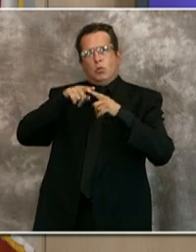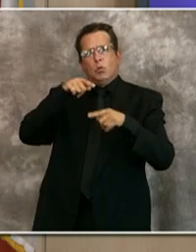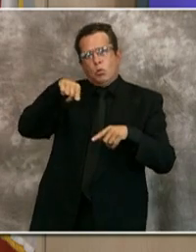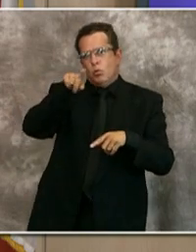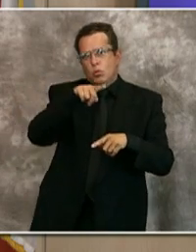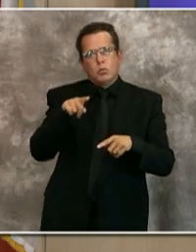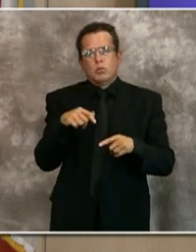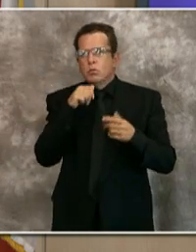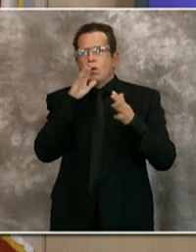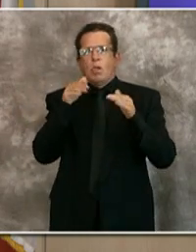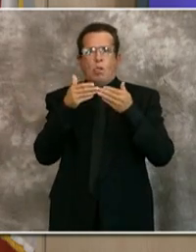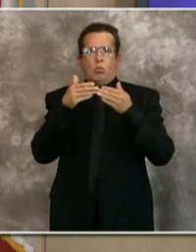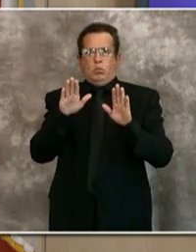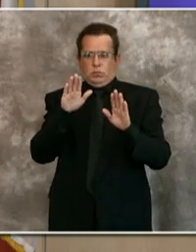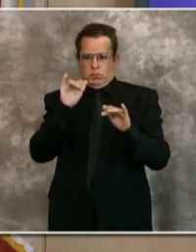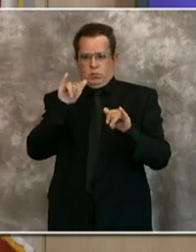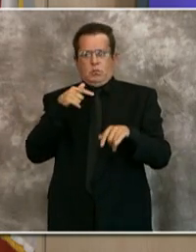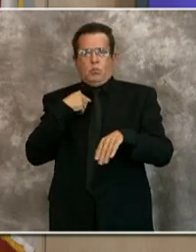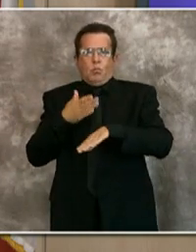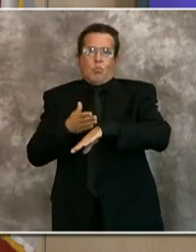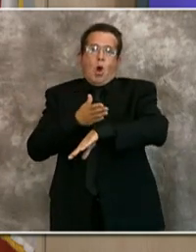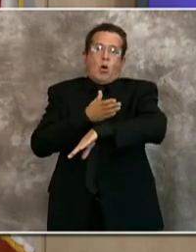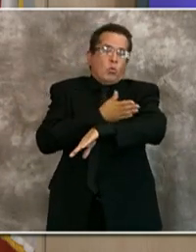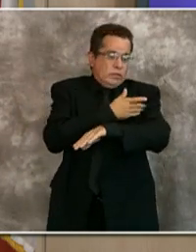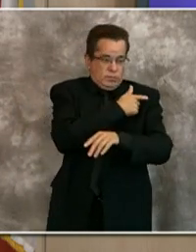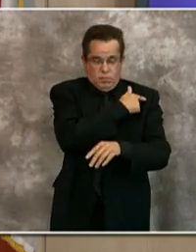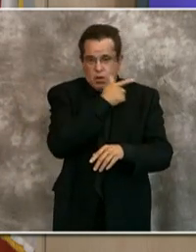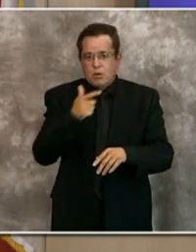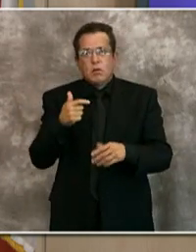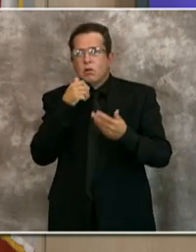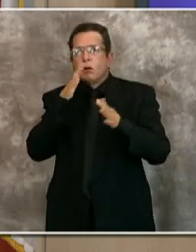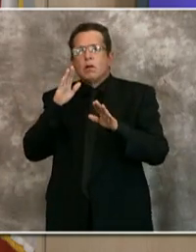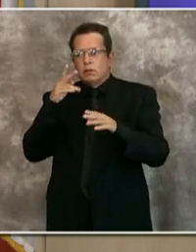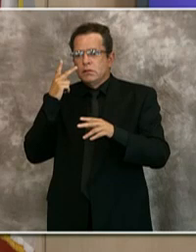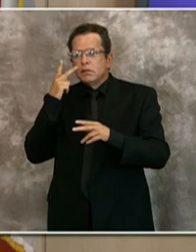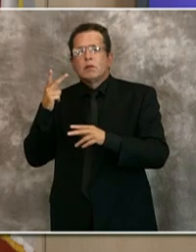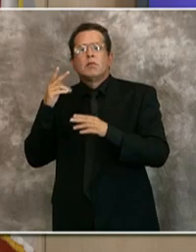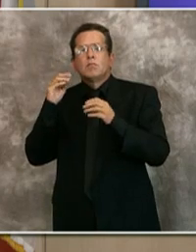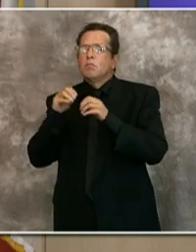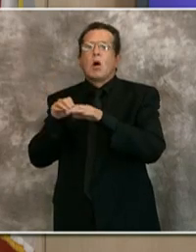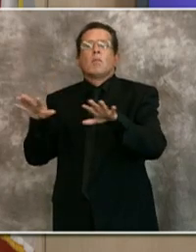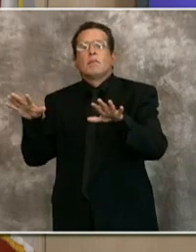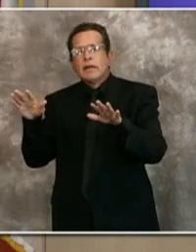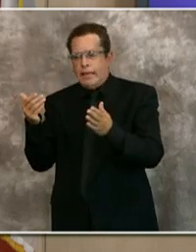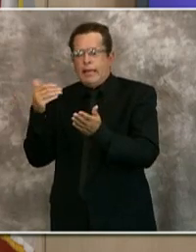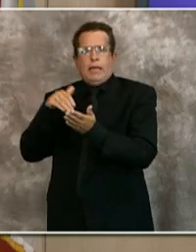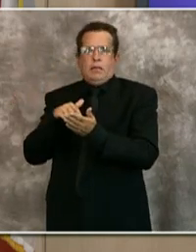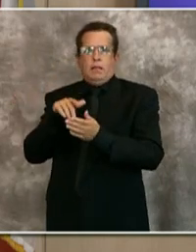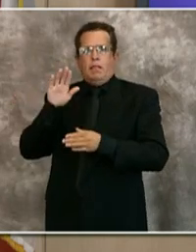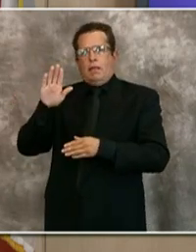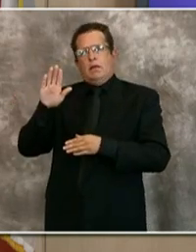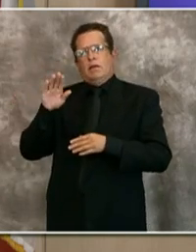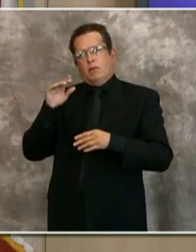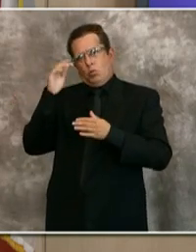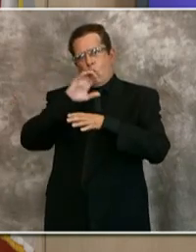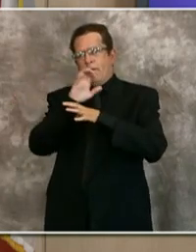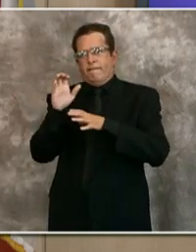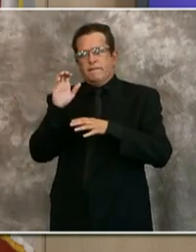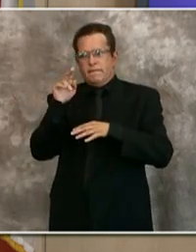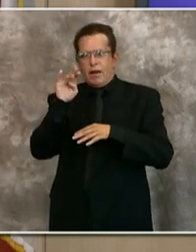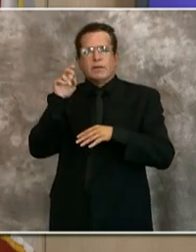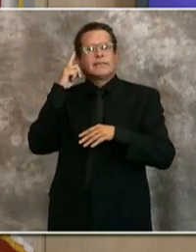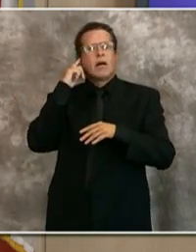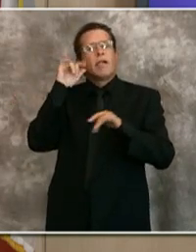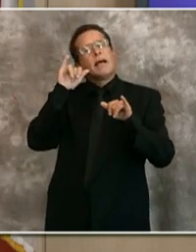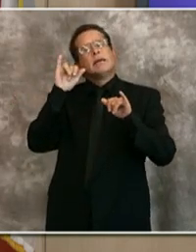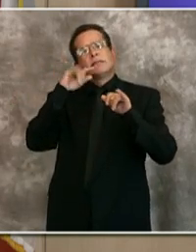to avoid losing all the progress that we've made and seeing coronavirus make a resurgence. I know we sound like a broken